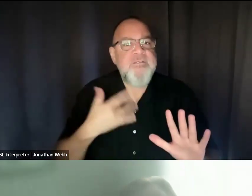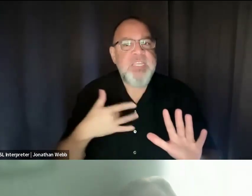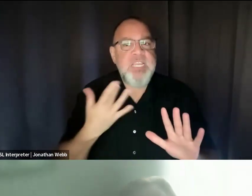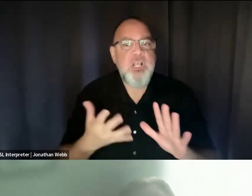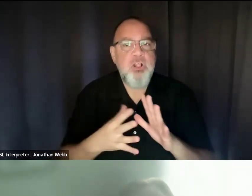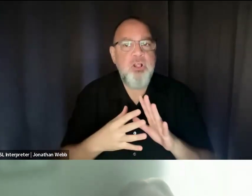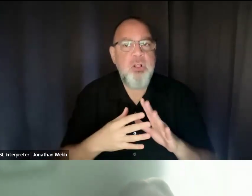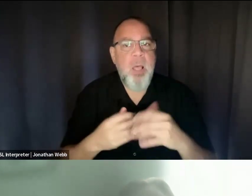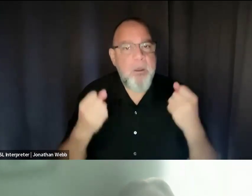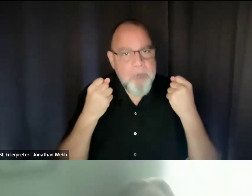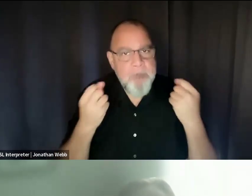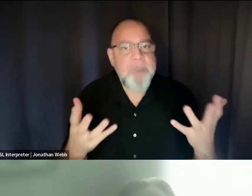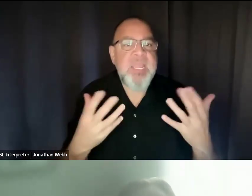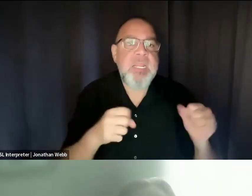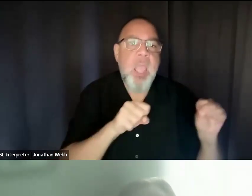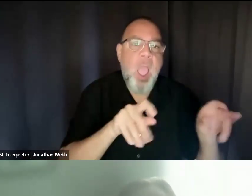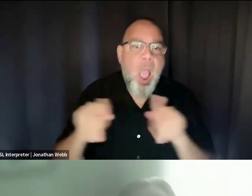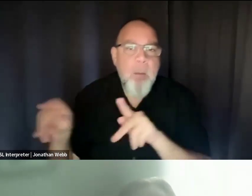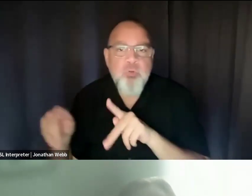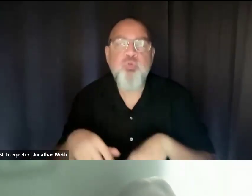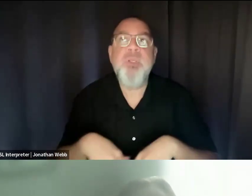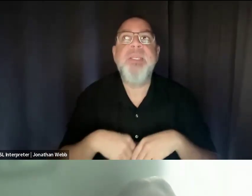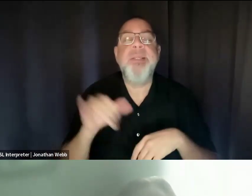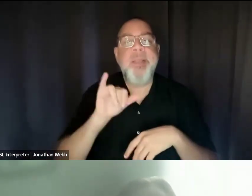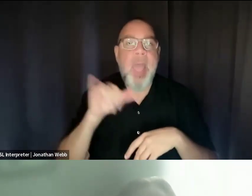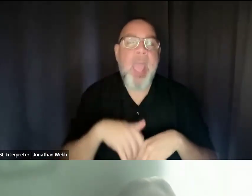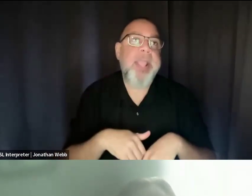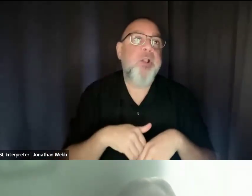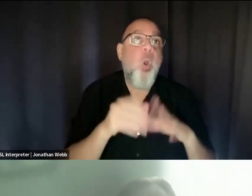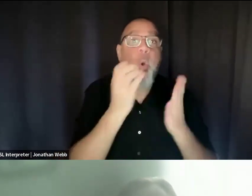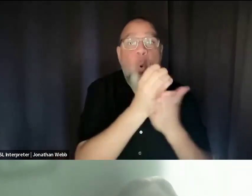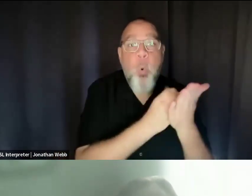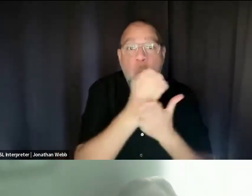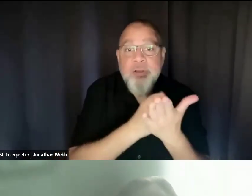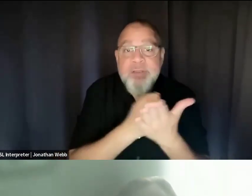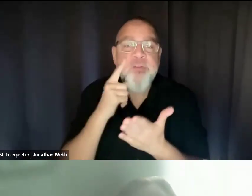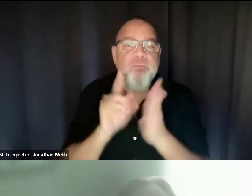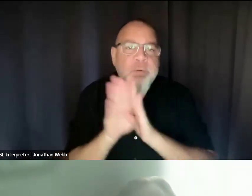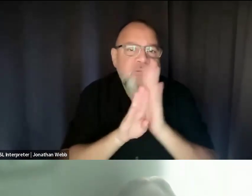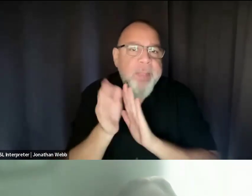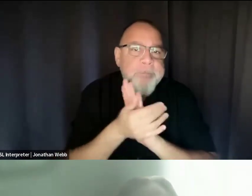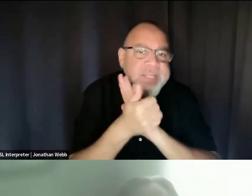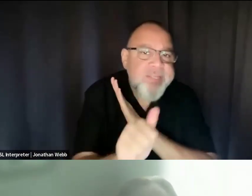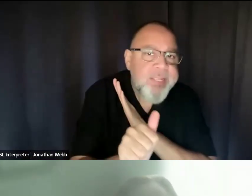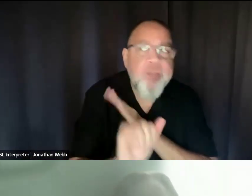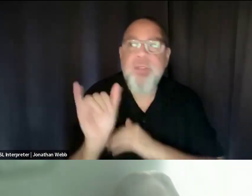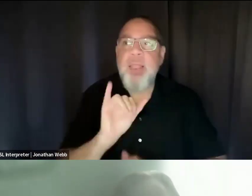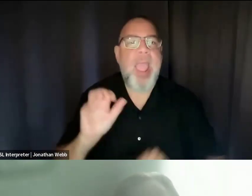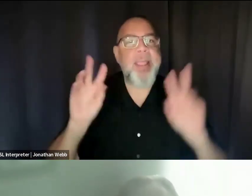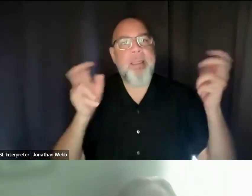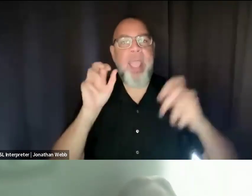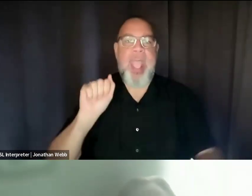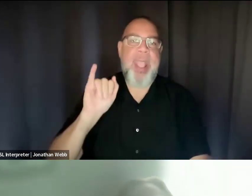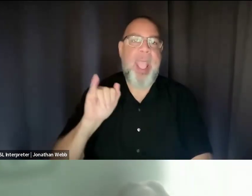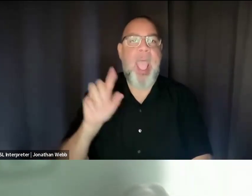now. There's a lot of like free skills courses and trainings, or even like basics, almost like AI 101, you